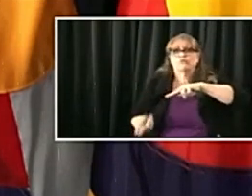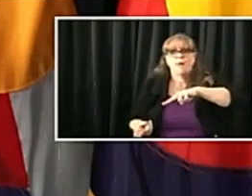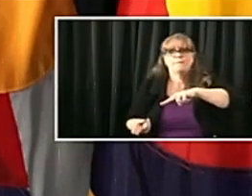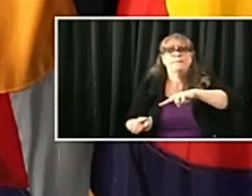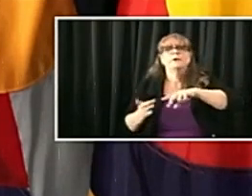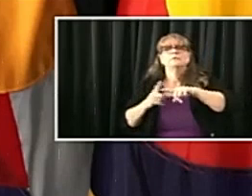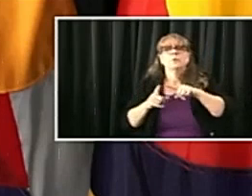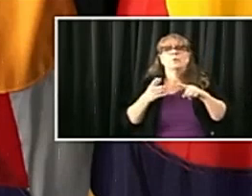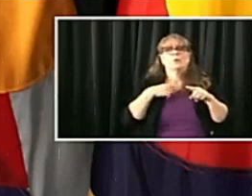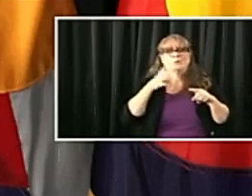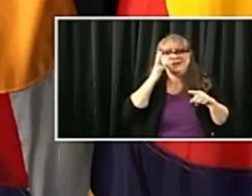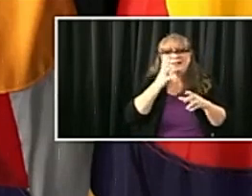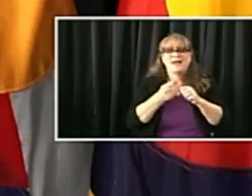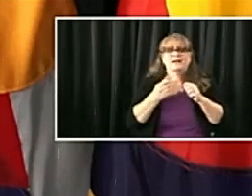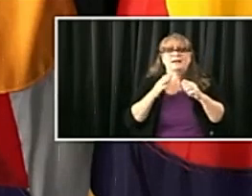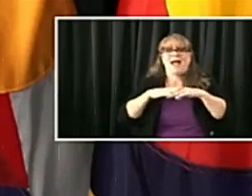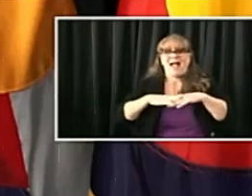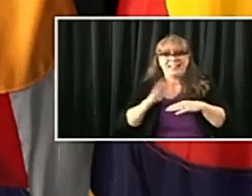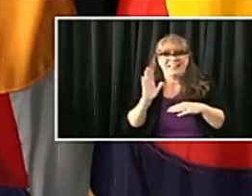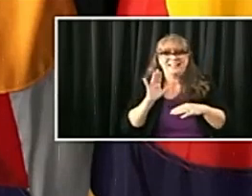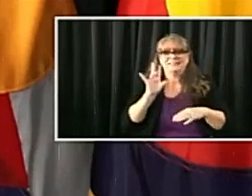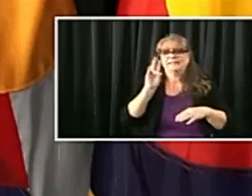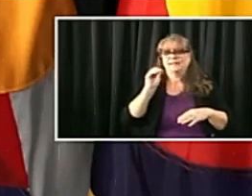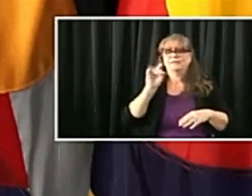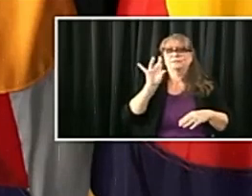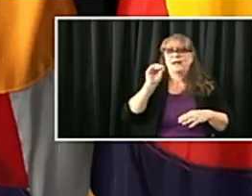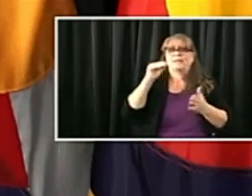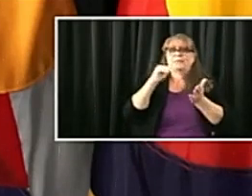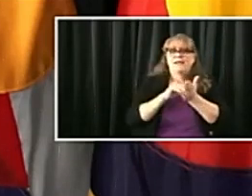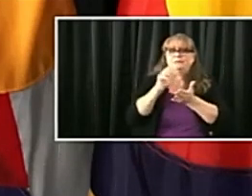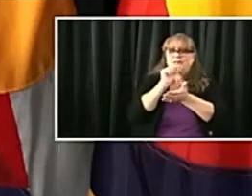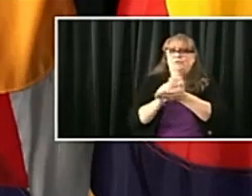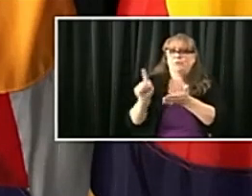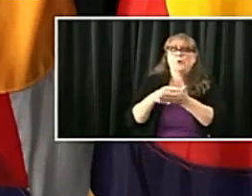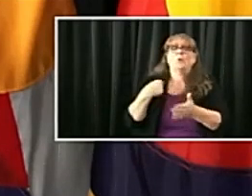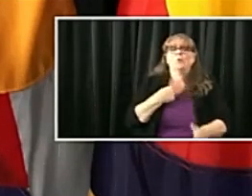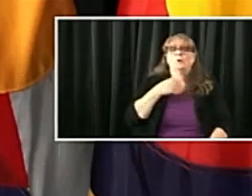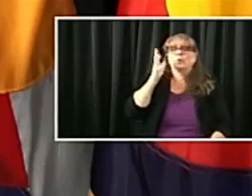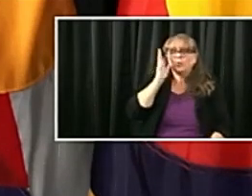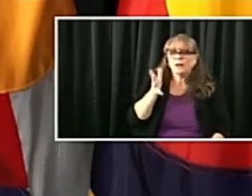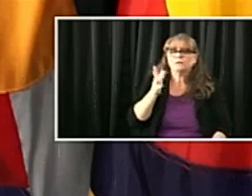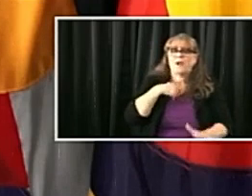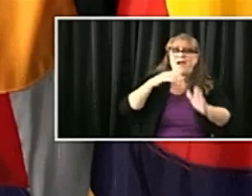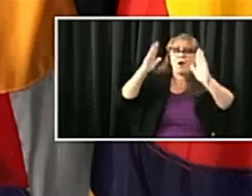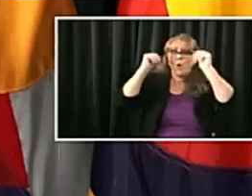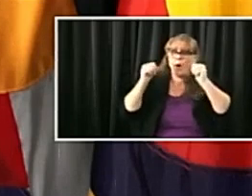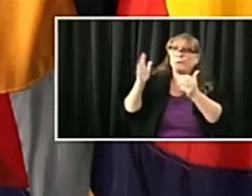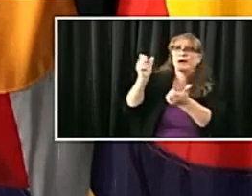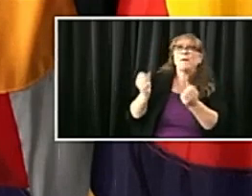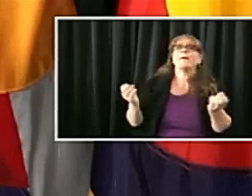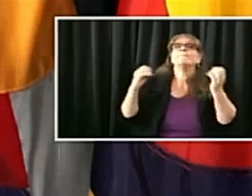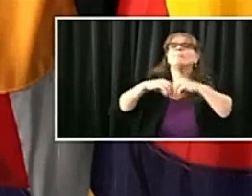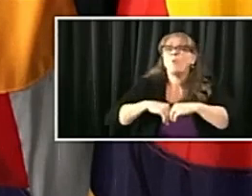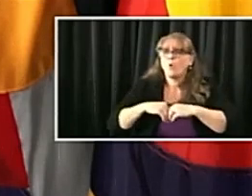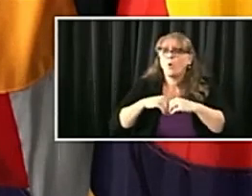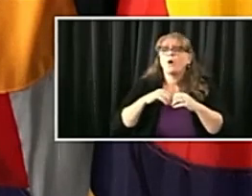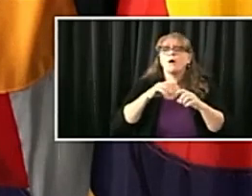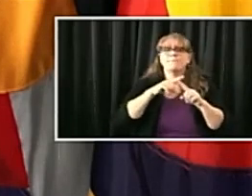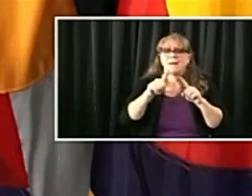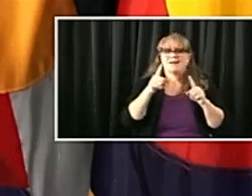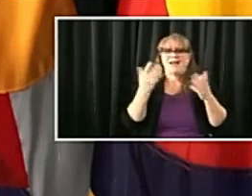all my conversations. And of course, we hope for additional dosage. So there's really no concern about that. I think it makes sense to go to